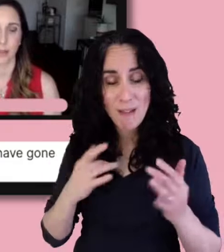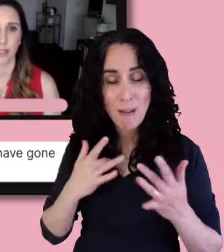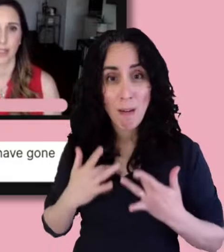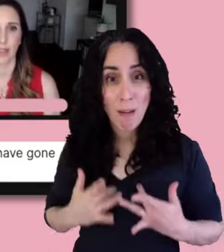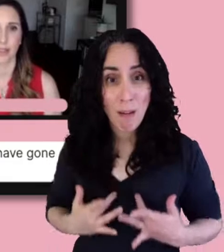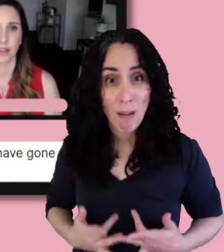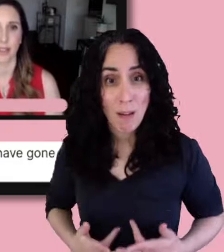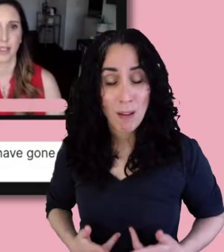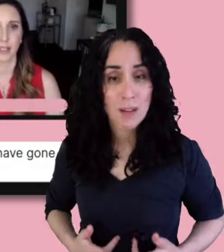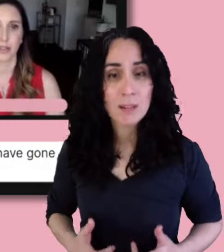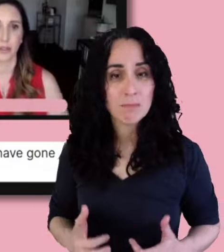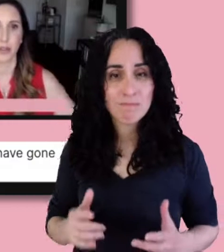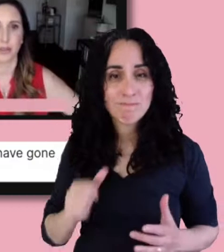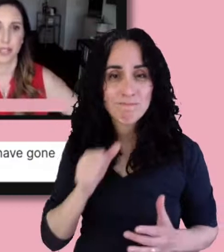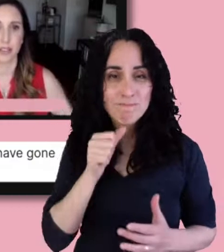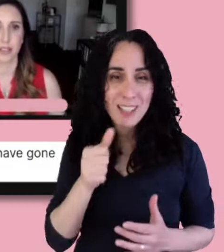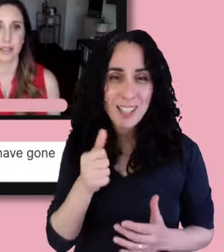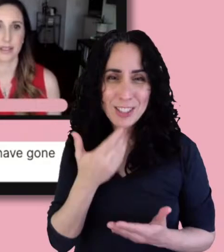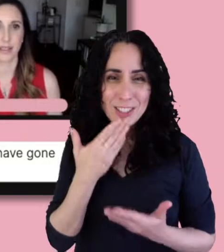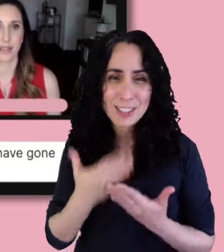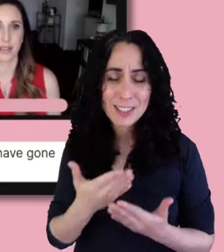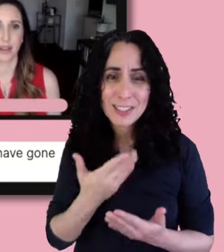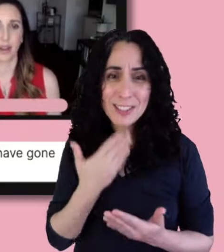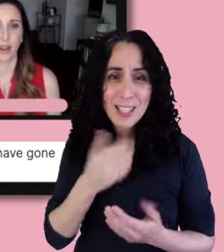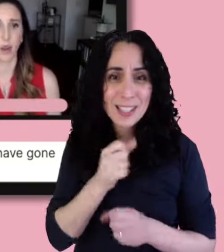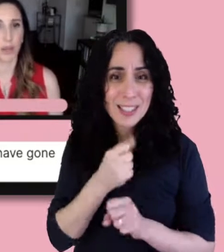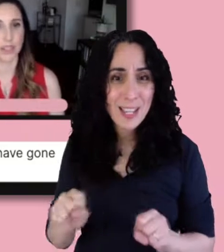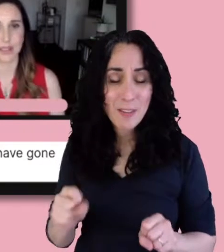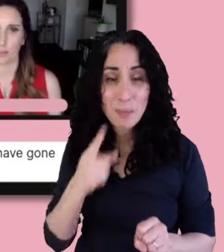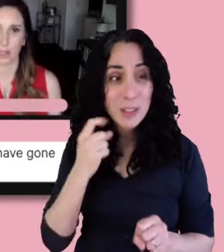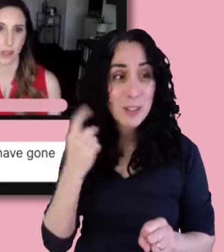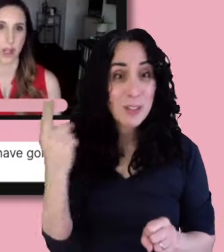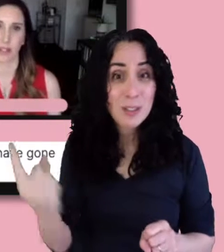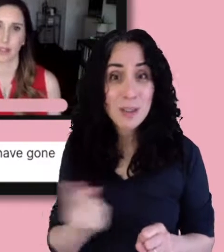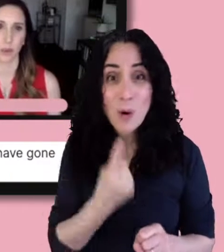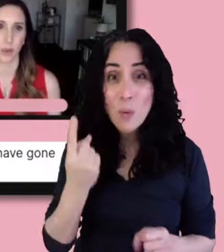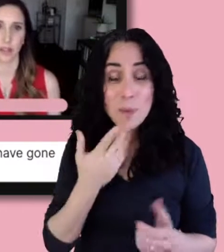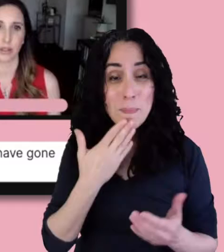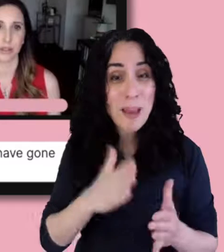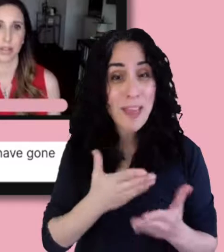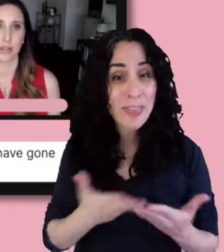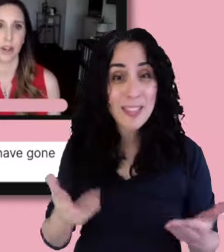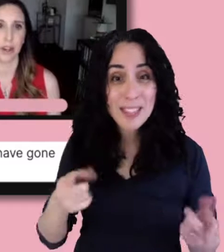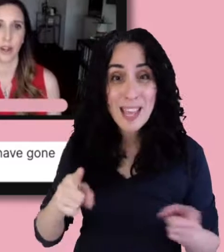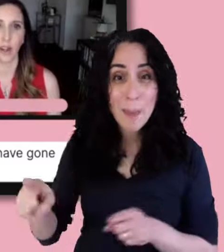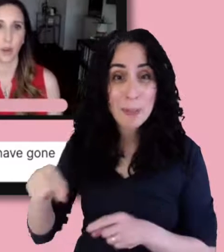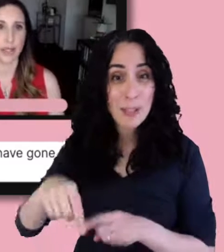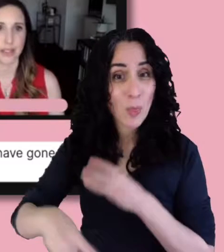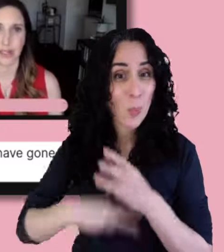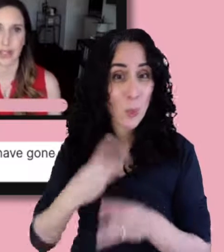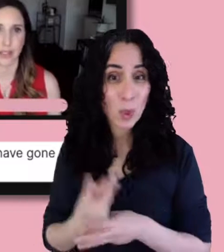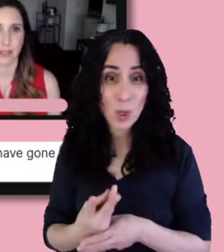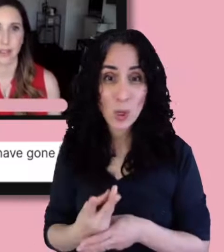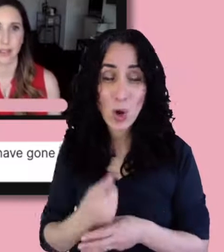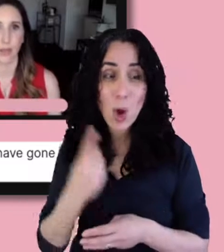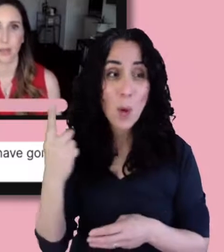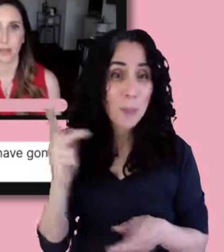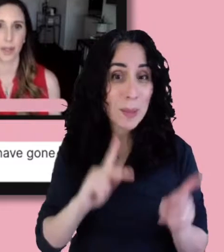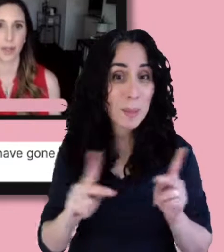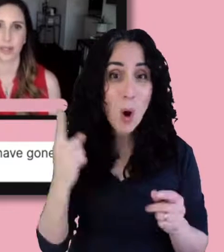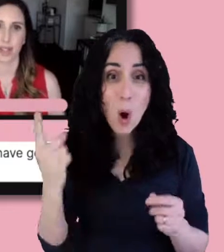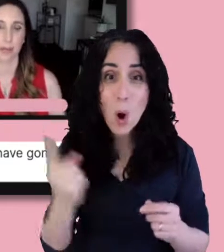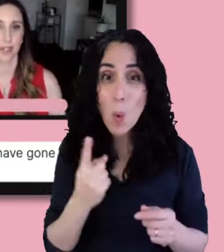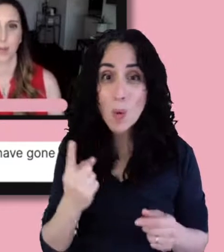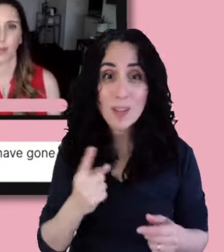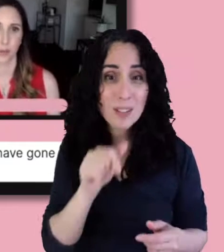despair, because the truth is there's always something going on in the world, and there are always things where people